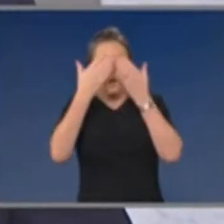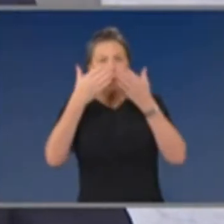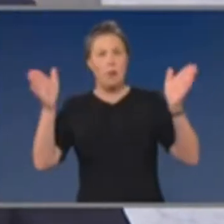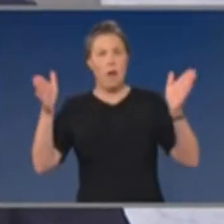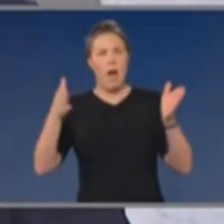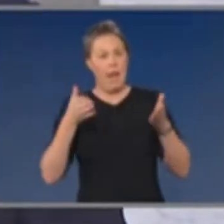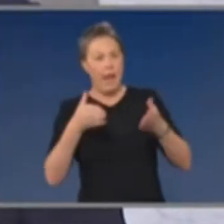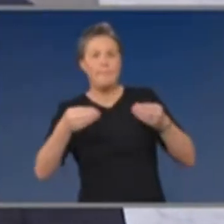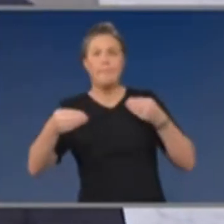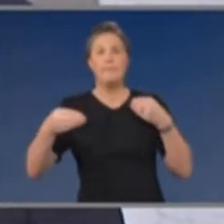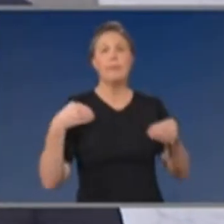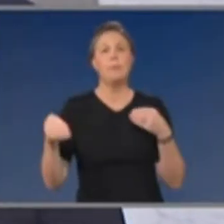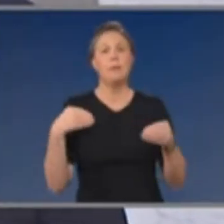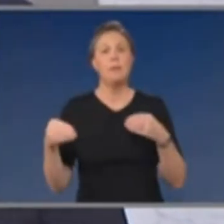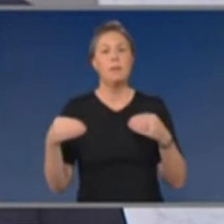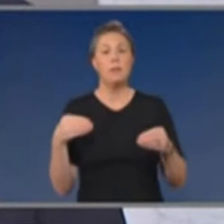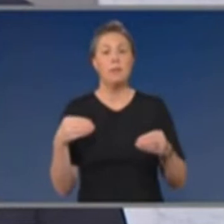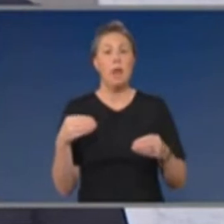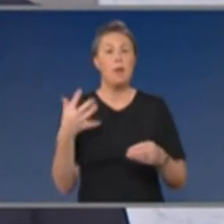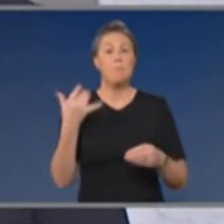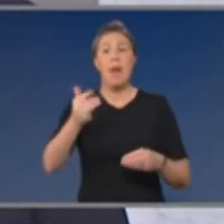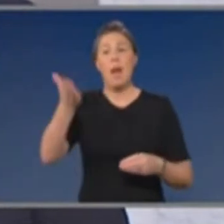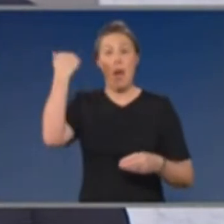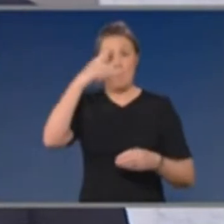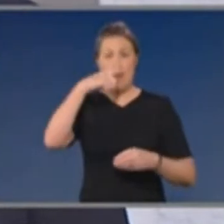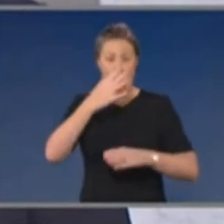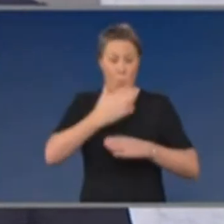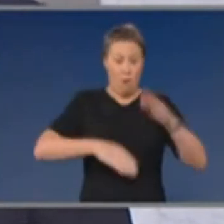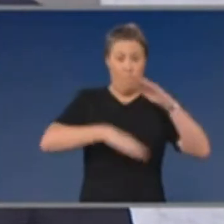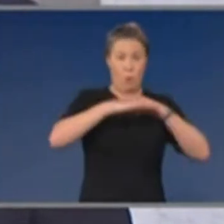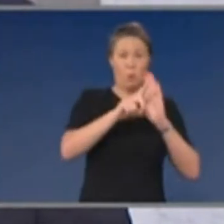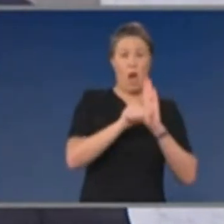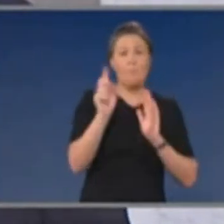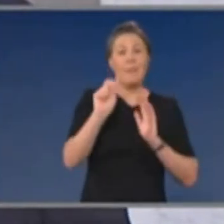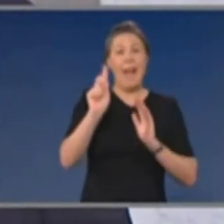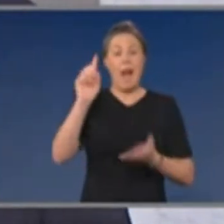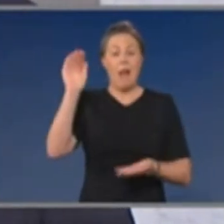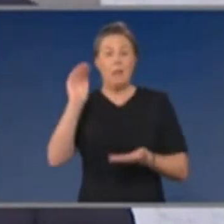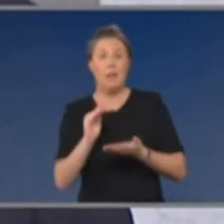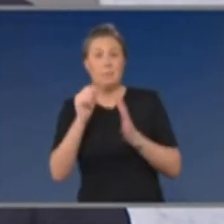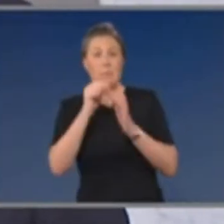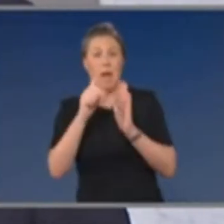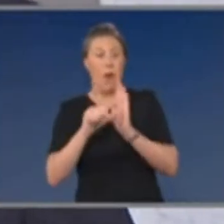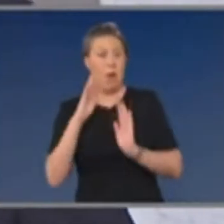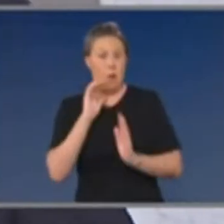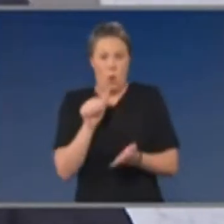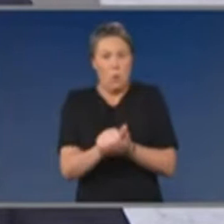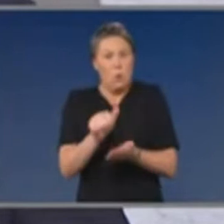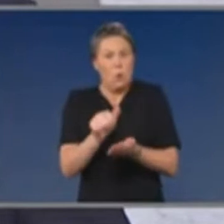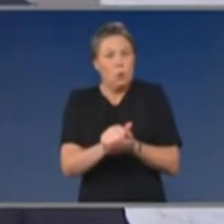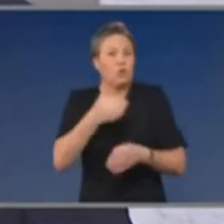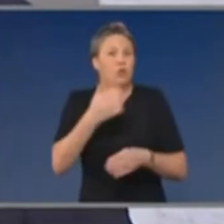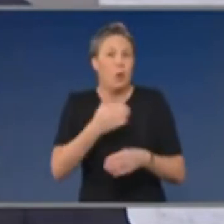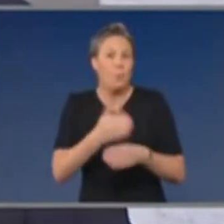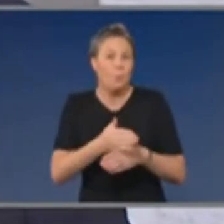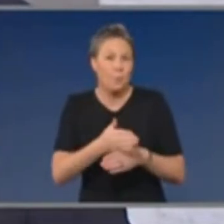in jobs. Maybe not as many hours as they once had, but they're still in jobs. And even better, the people who were working alongside